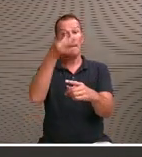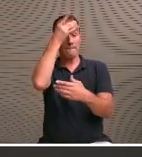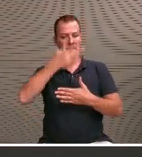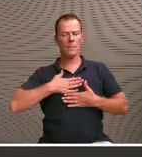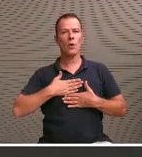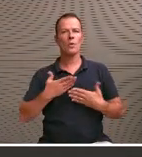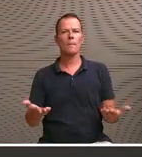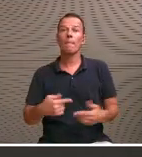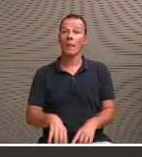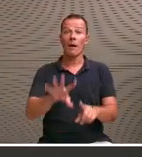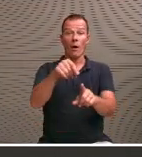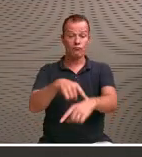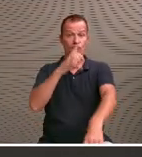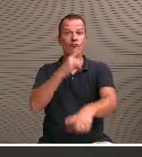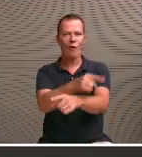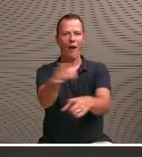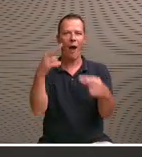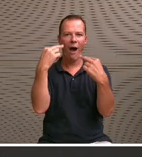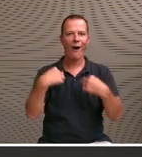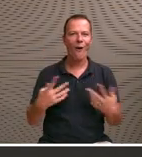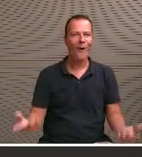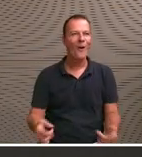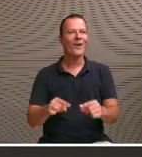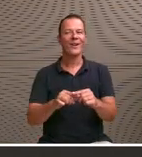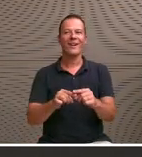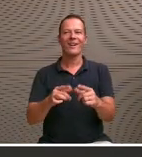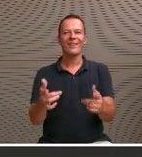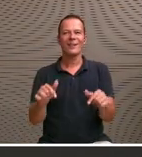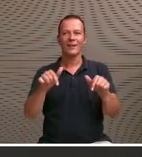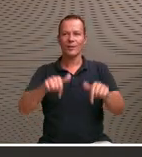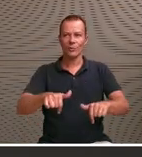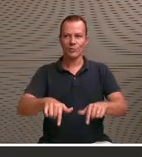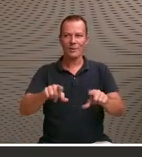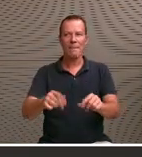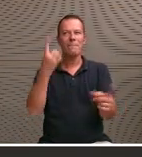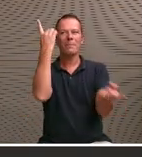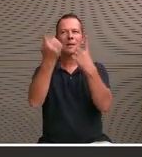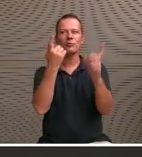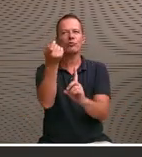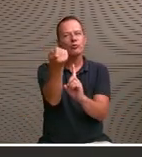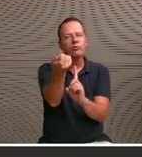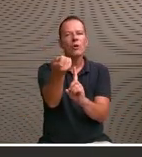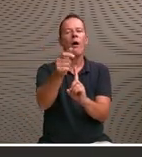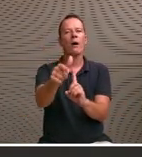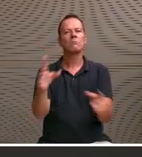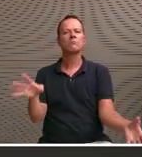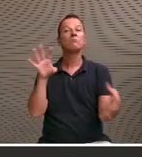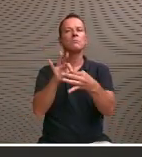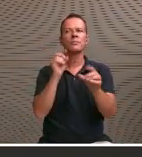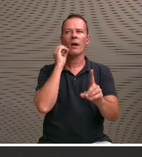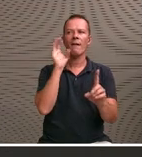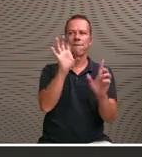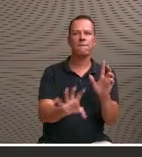and go around the other events in this terrific agenda today, have a little bit of a think about whether the underlying formula and the